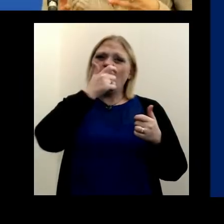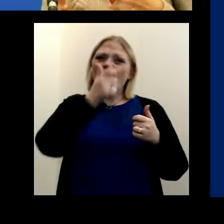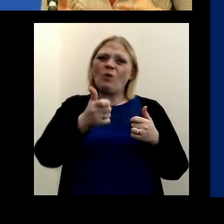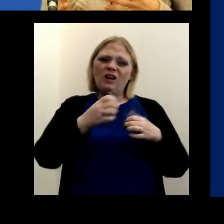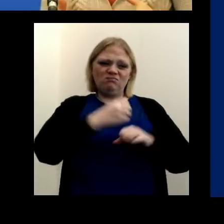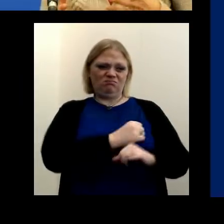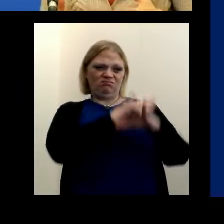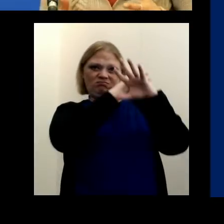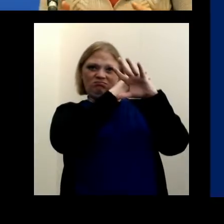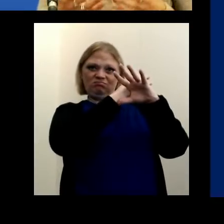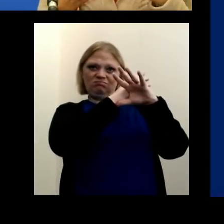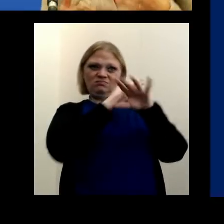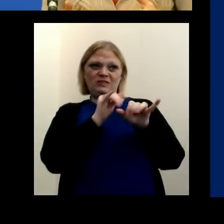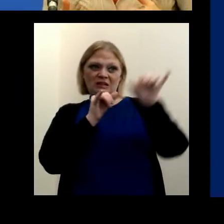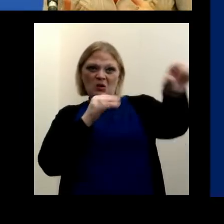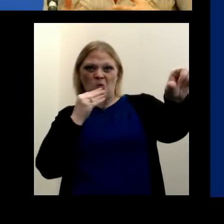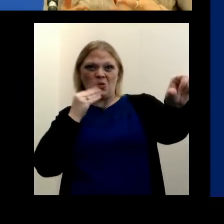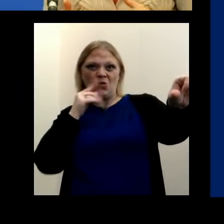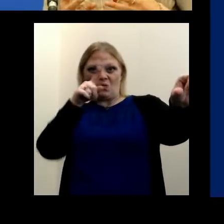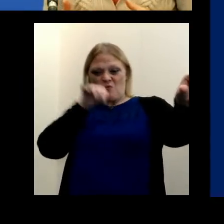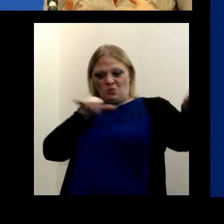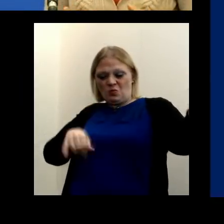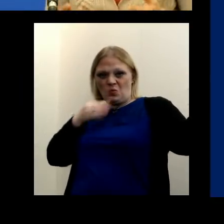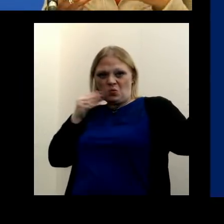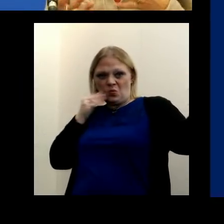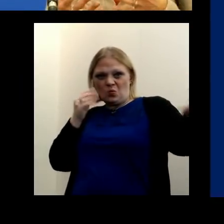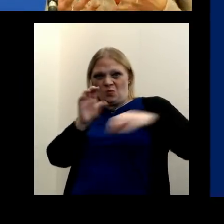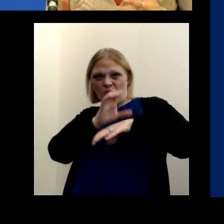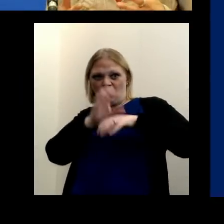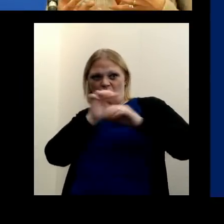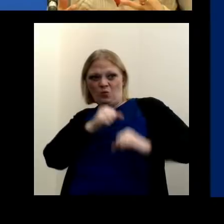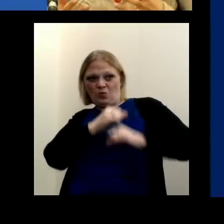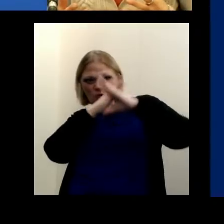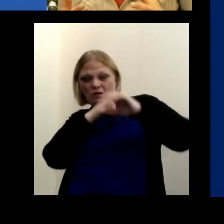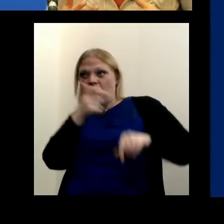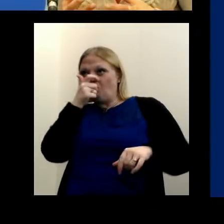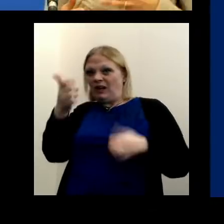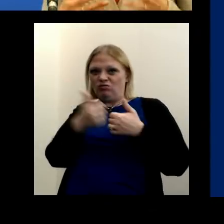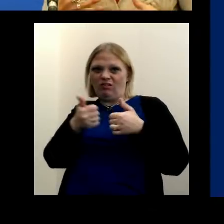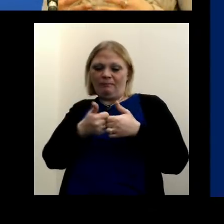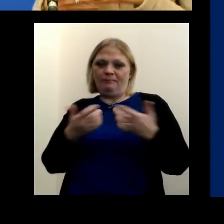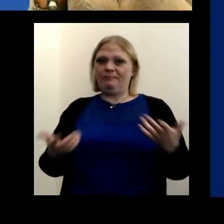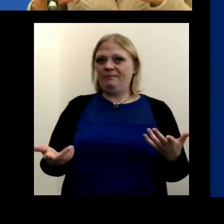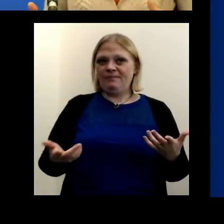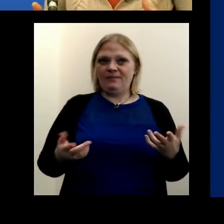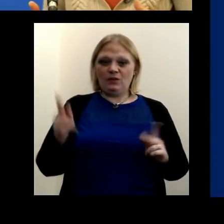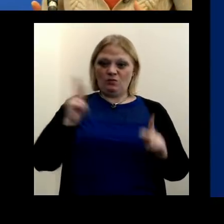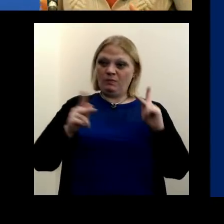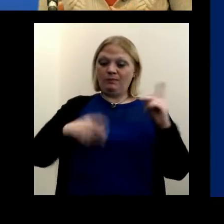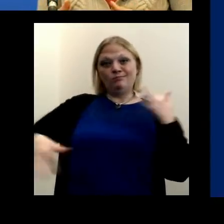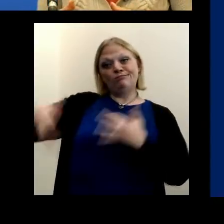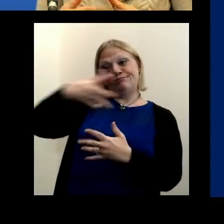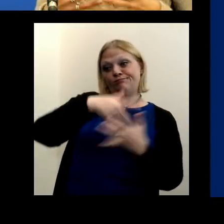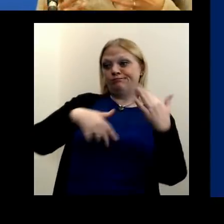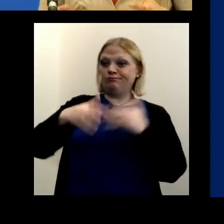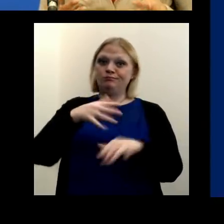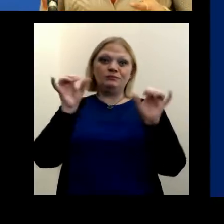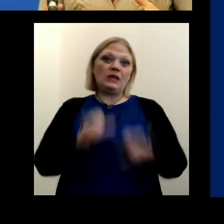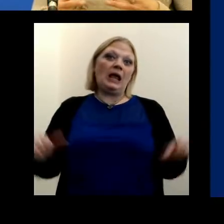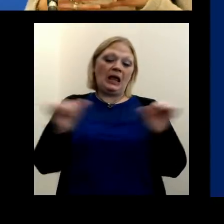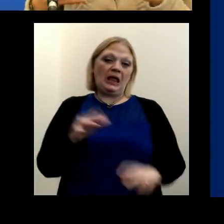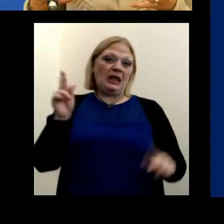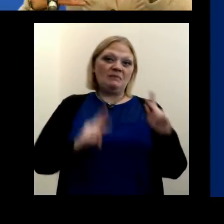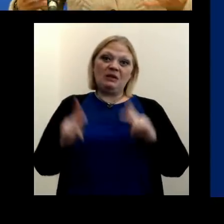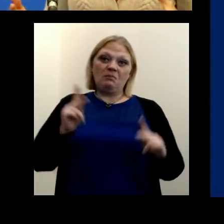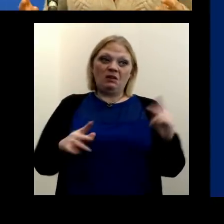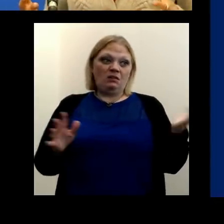the comfort of your own home. This is where we're seeing a lot of spread. It's just people getting together with people that they always get together with. And I'm for it